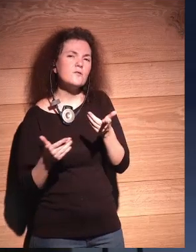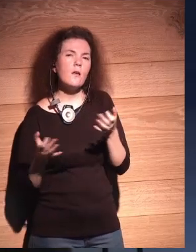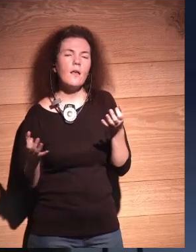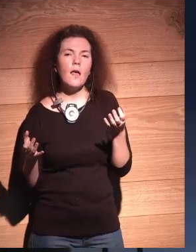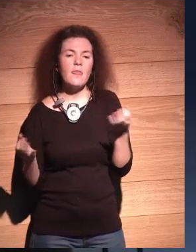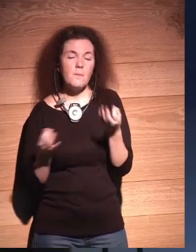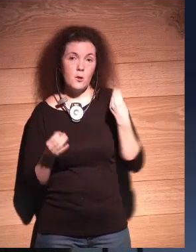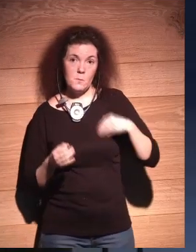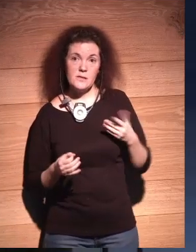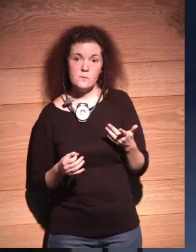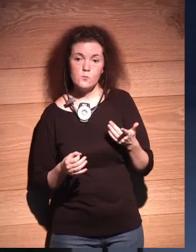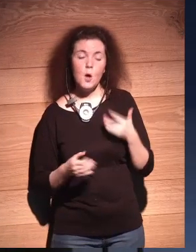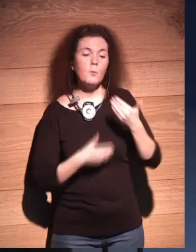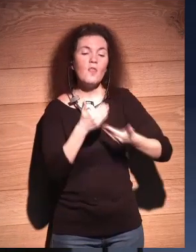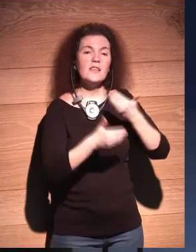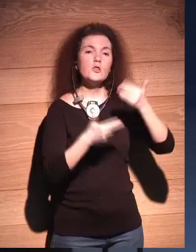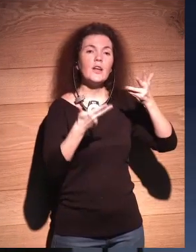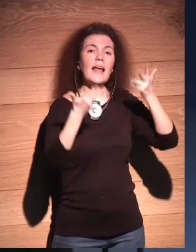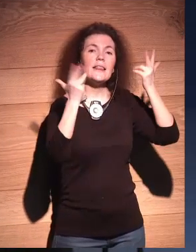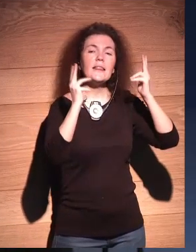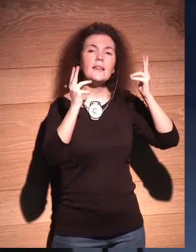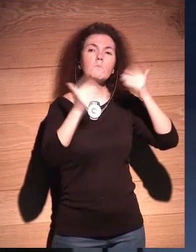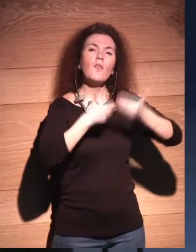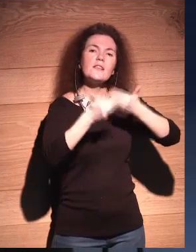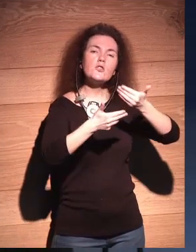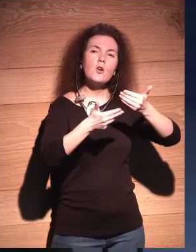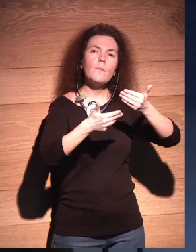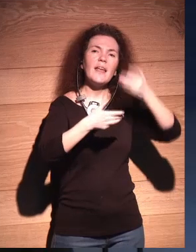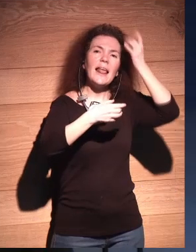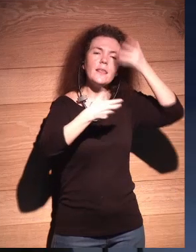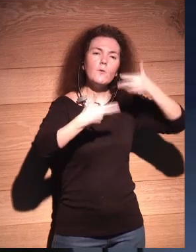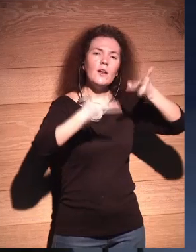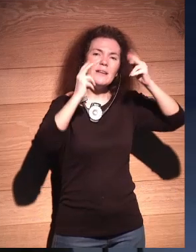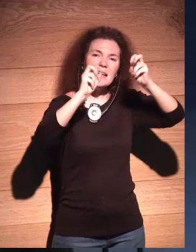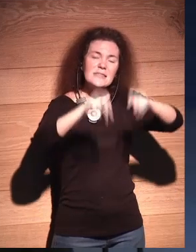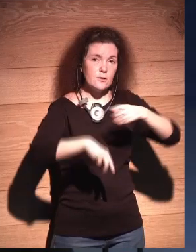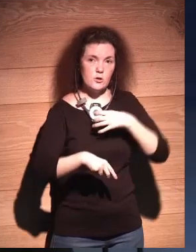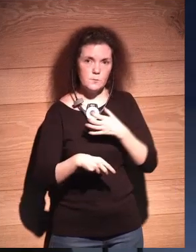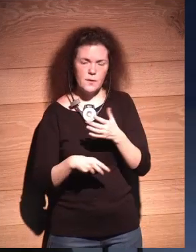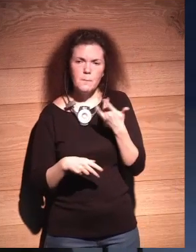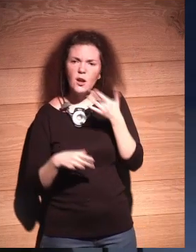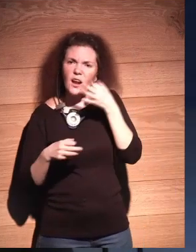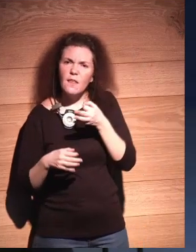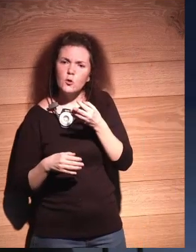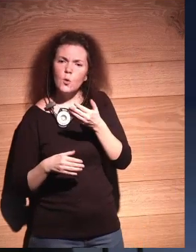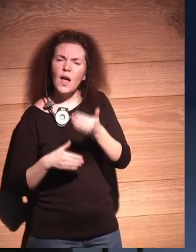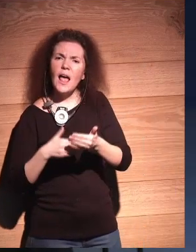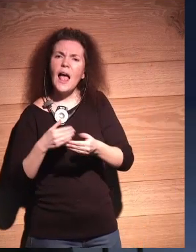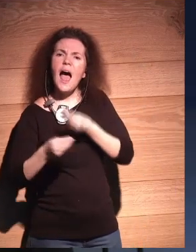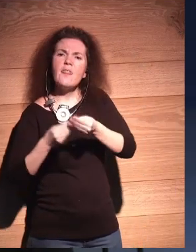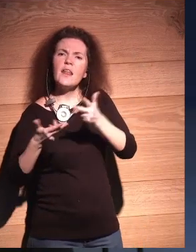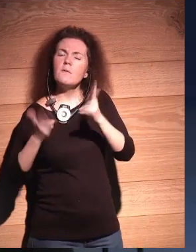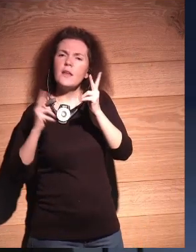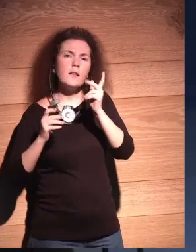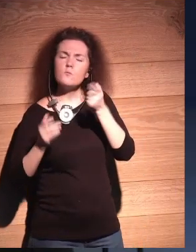process without freedom. But in your case, it's been so radical. The exercise of freedom has been so radical. And I wanted